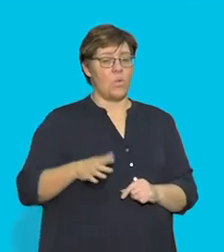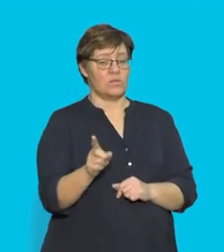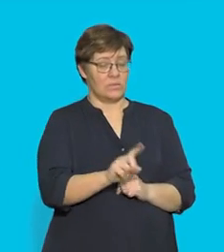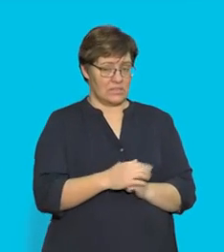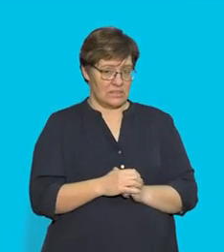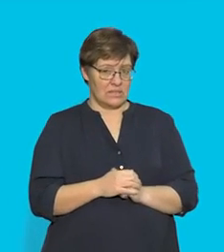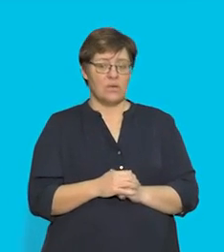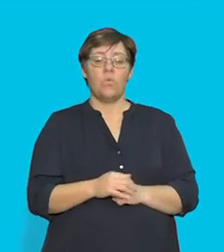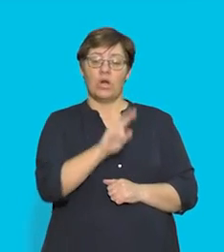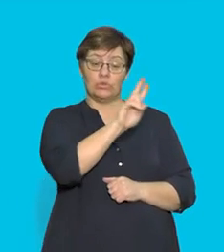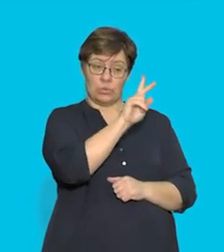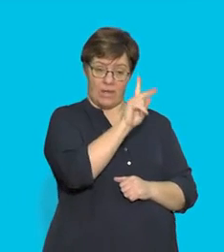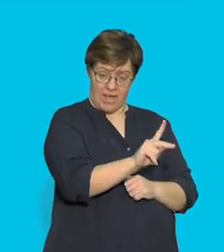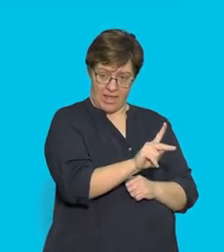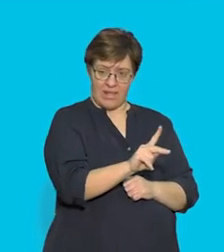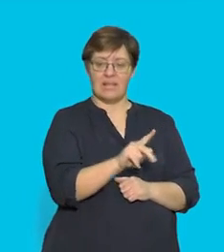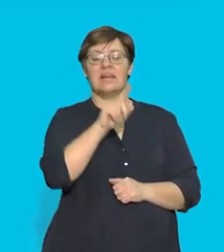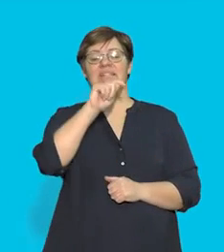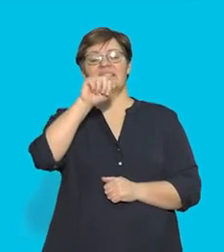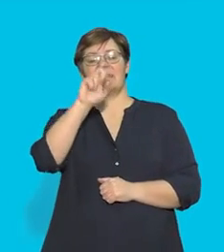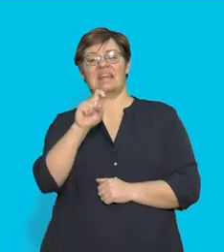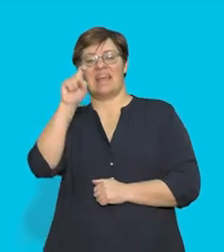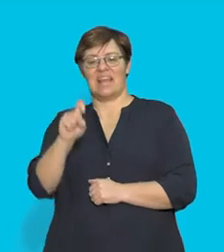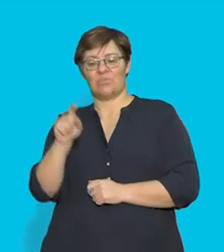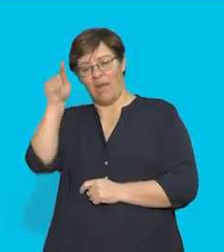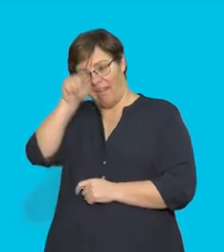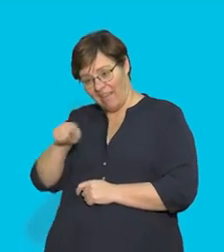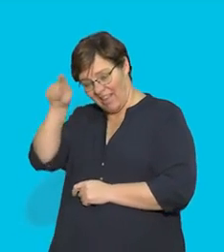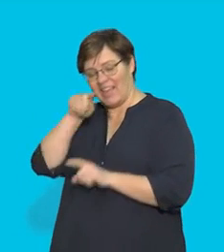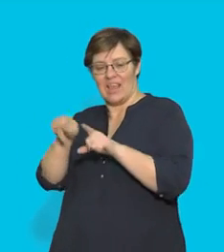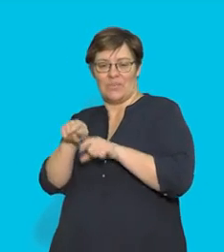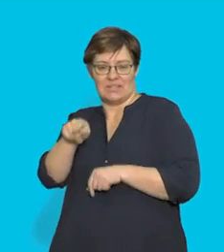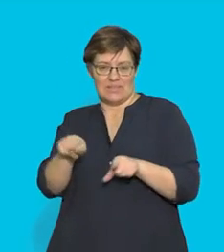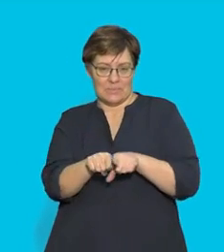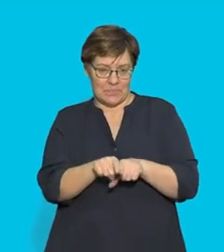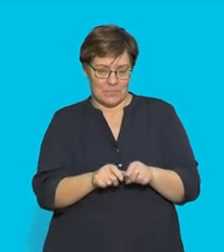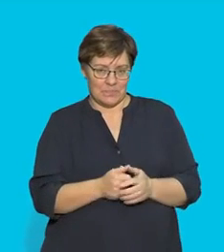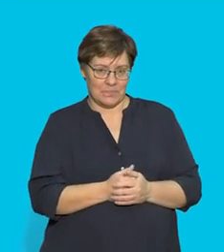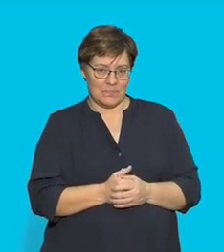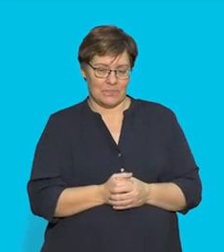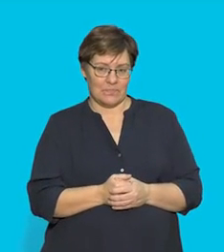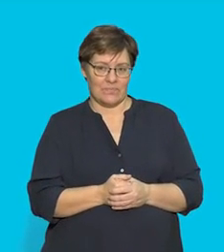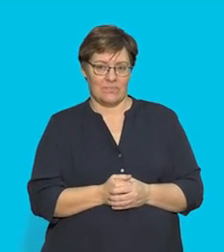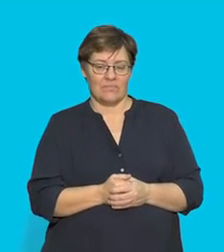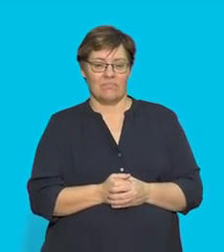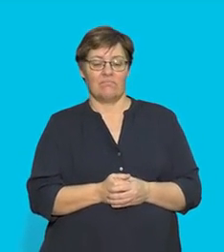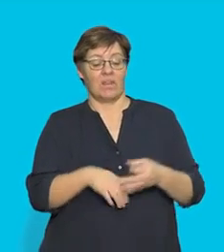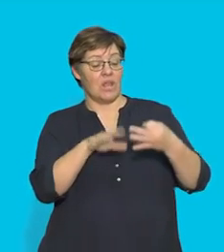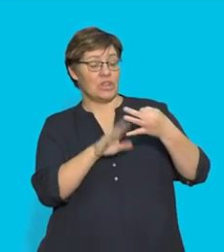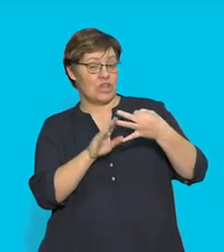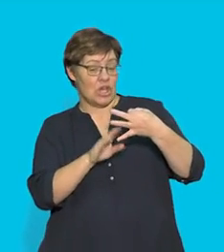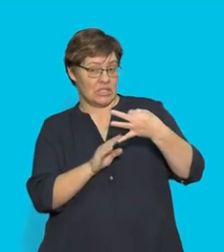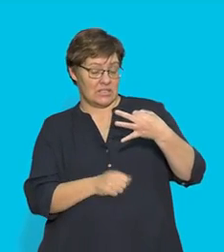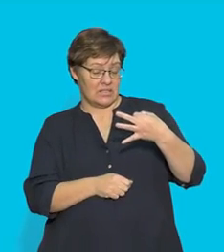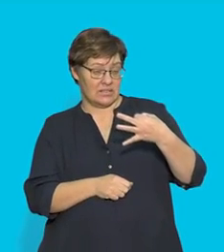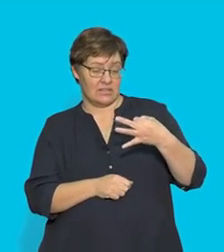what they want because now we've got that 2k tan x is equal to AH. Okay, the